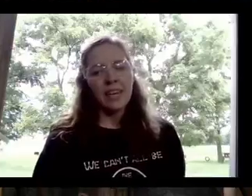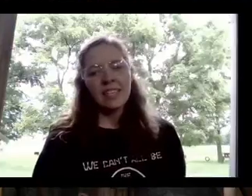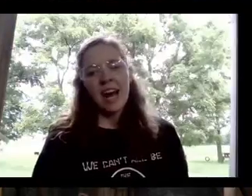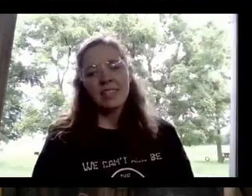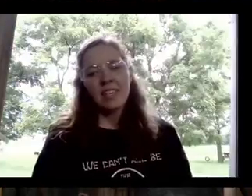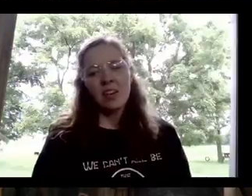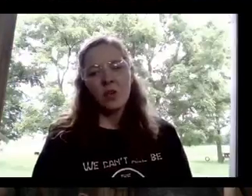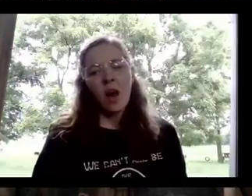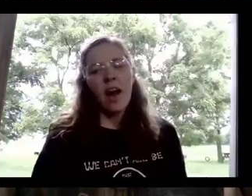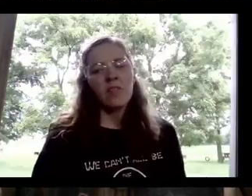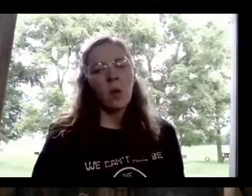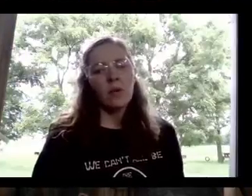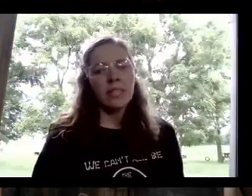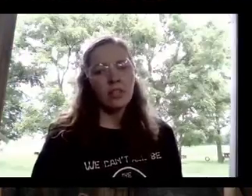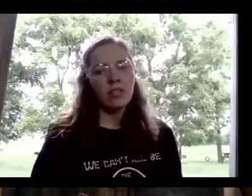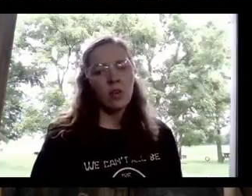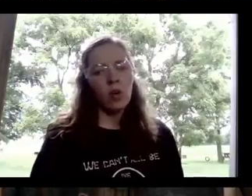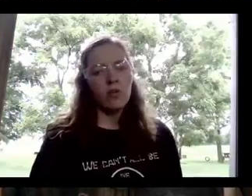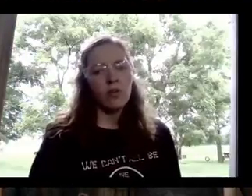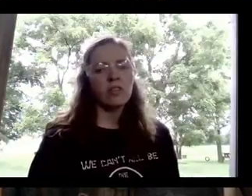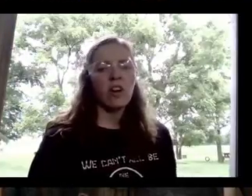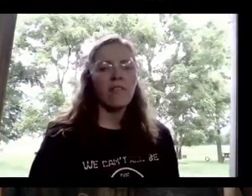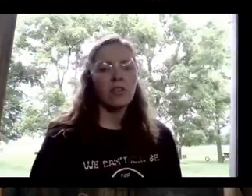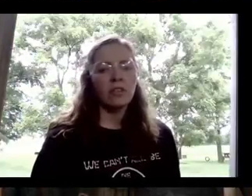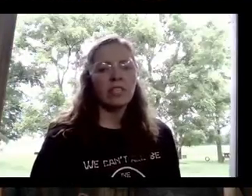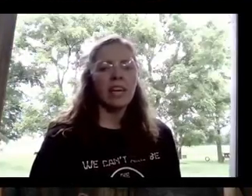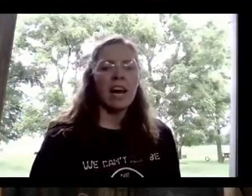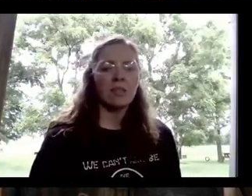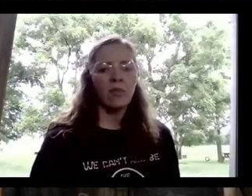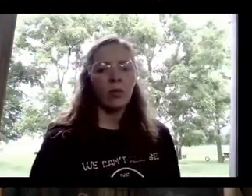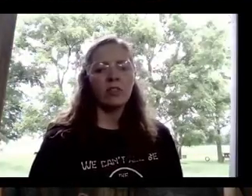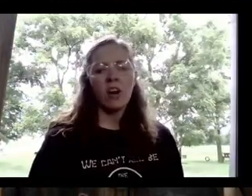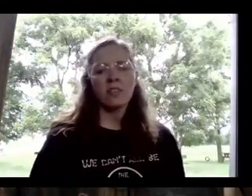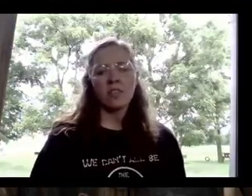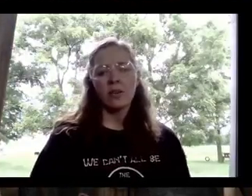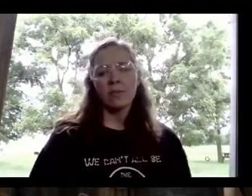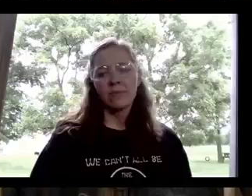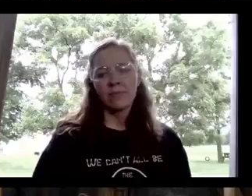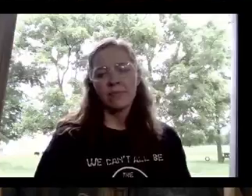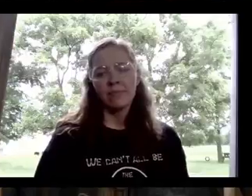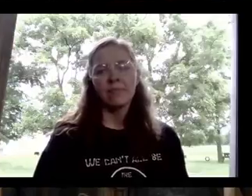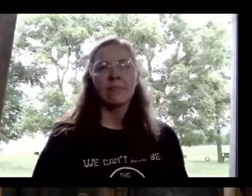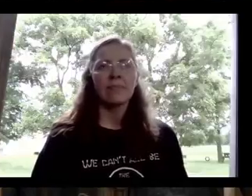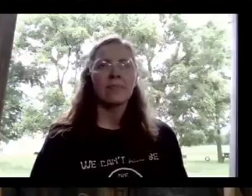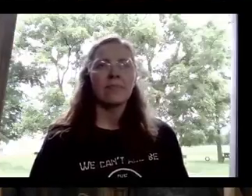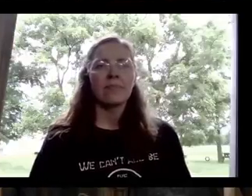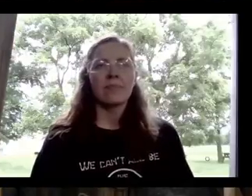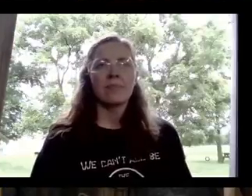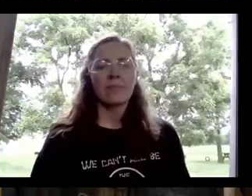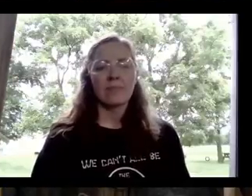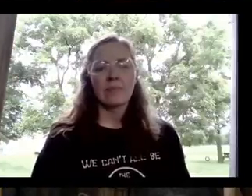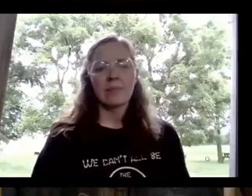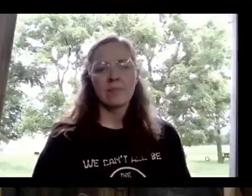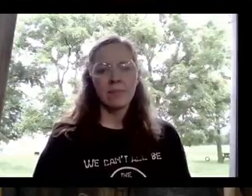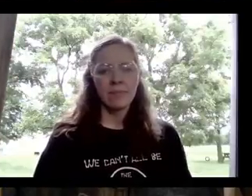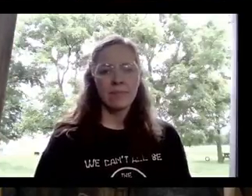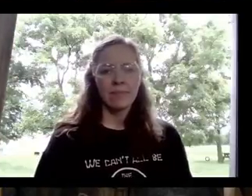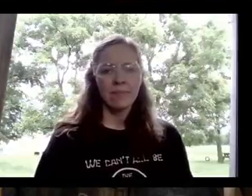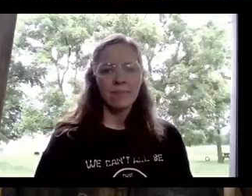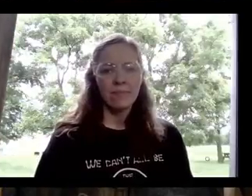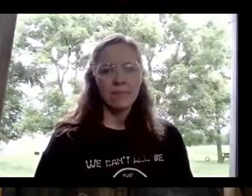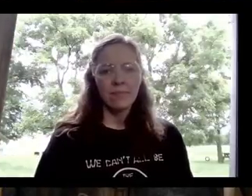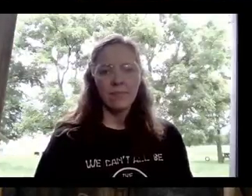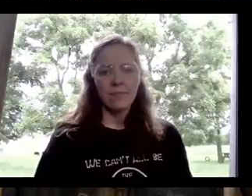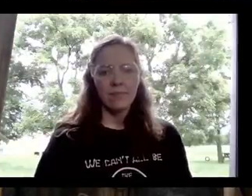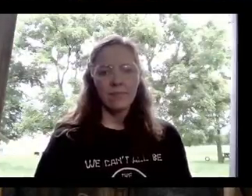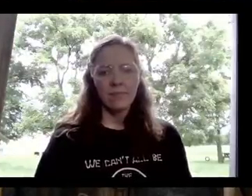Backwoods Raised asked, have you always used a coal forge or have you used a gas forge also? Backwoods Raised, I have